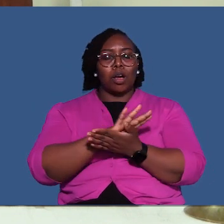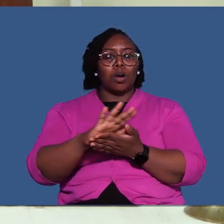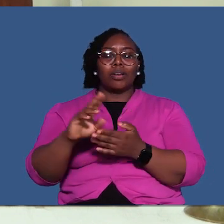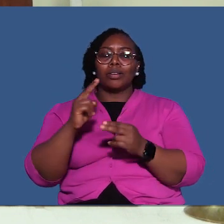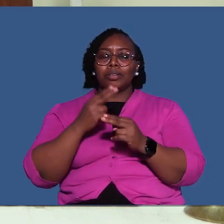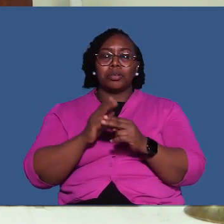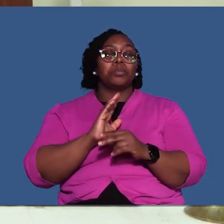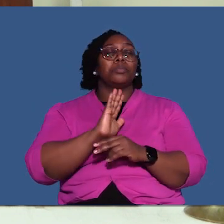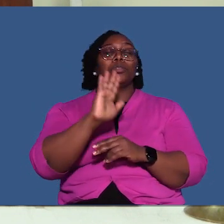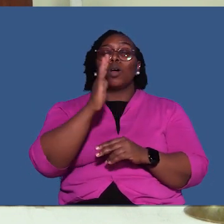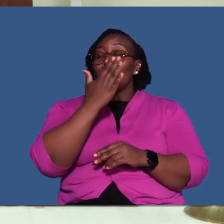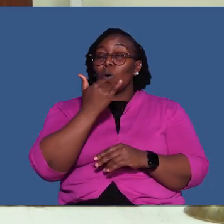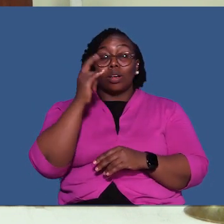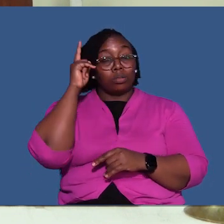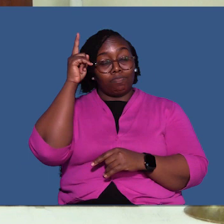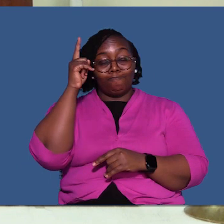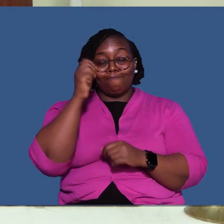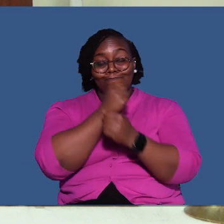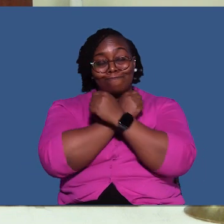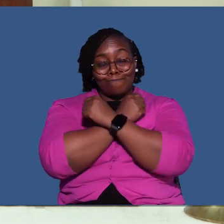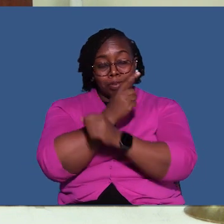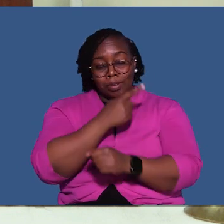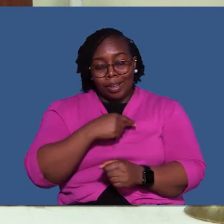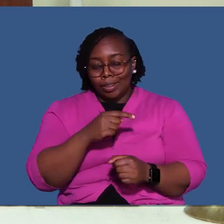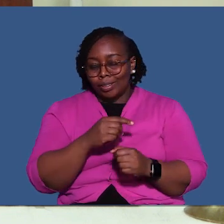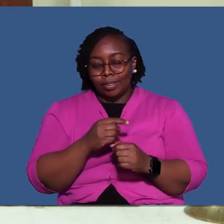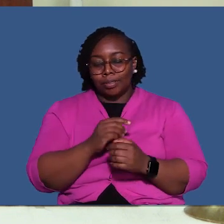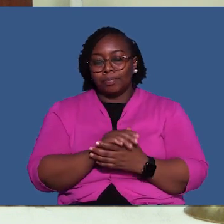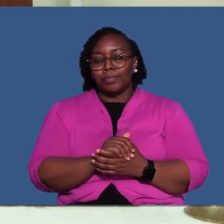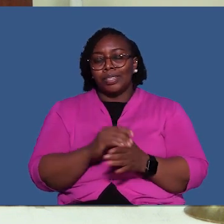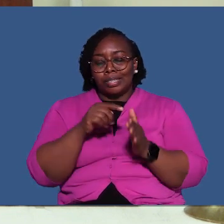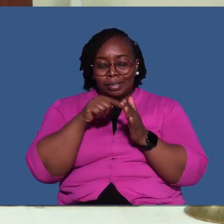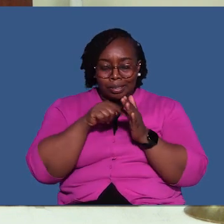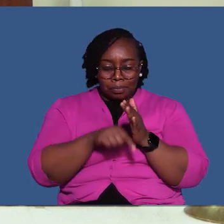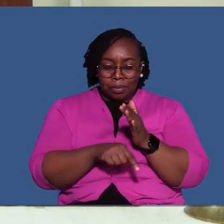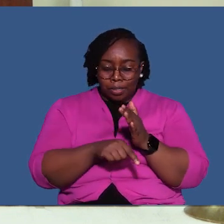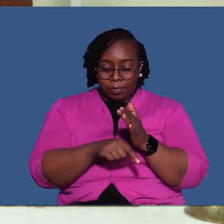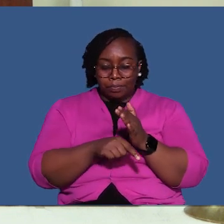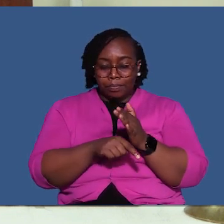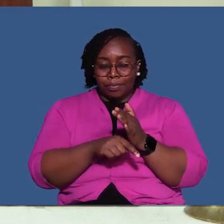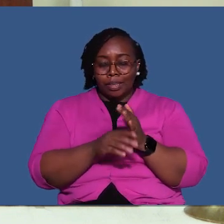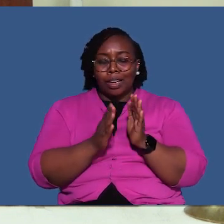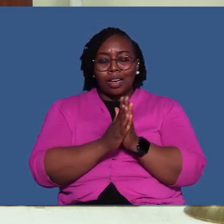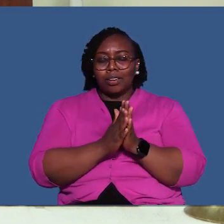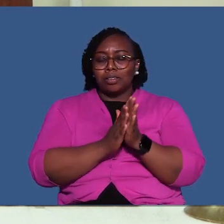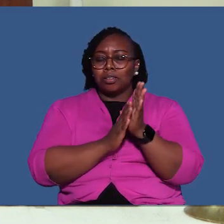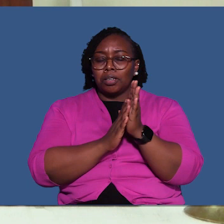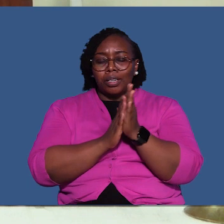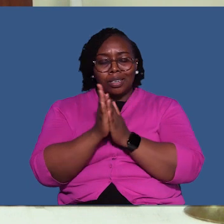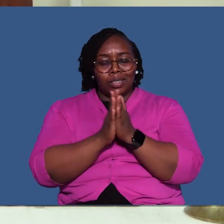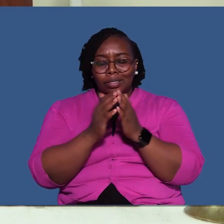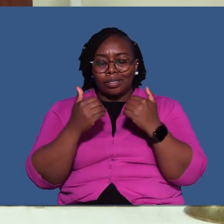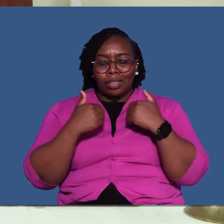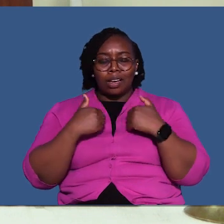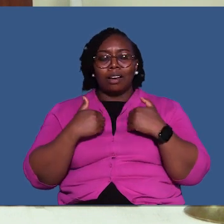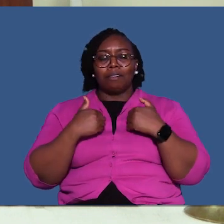because you love us intensely and intently. Thank